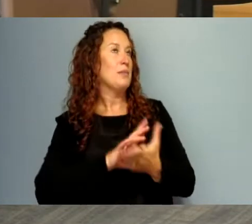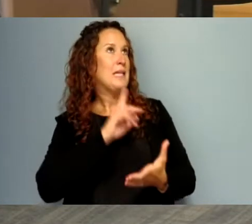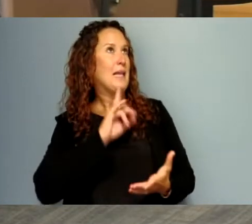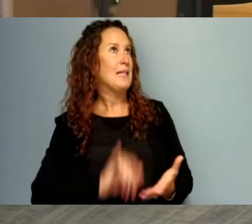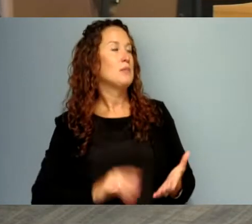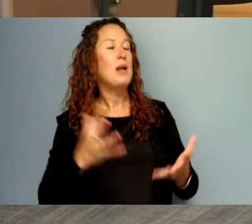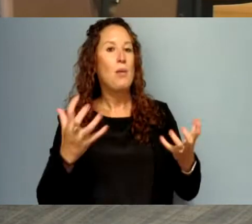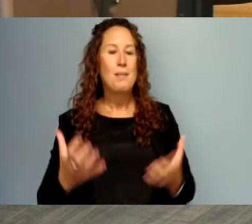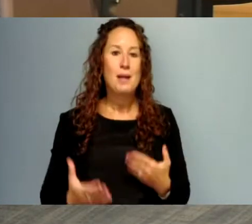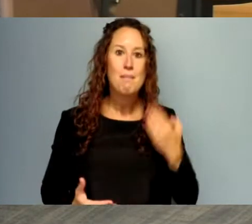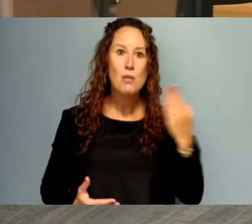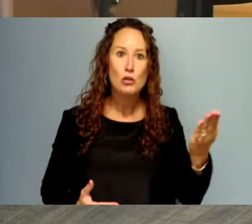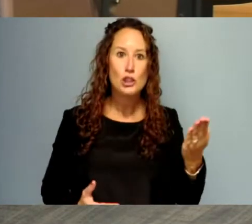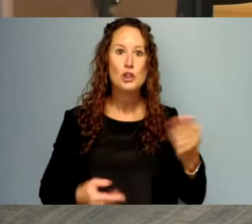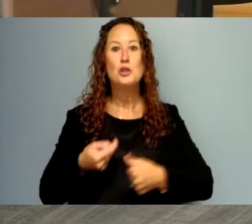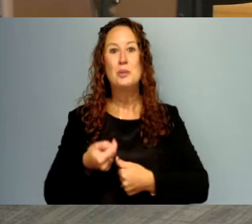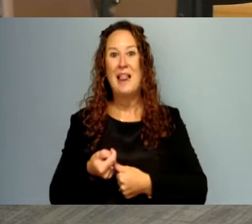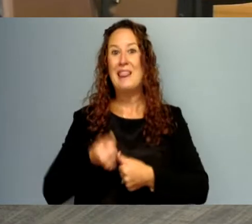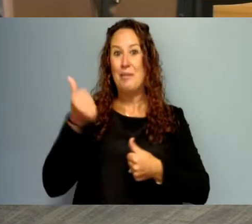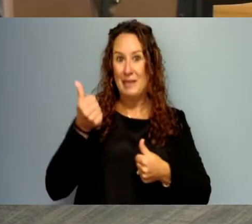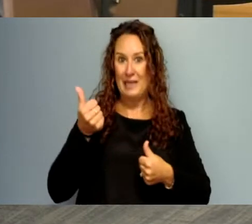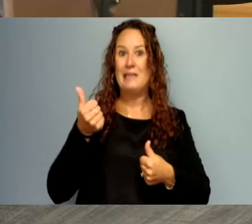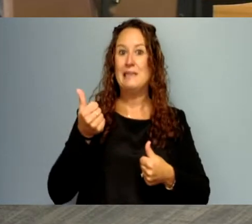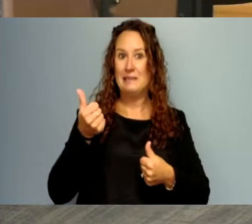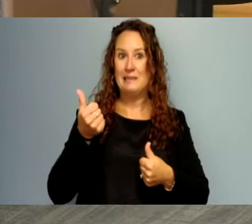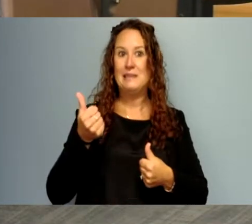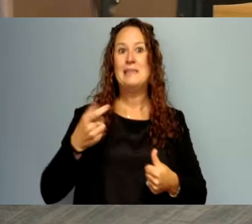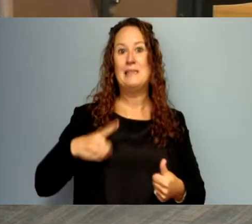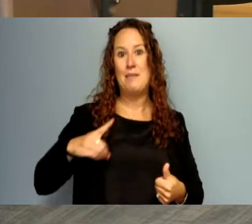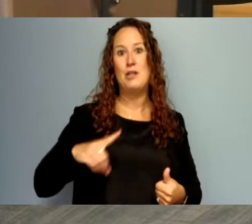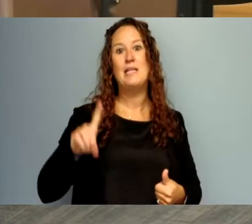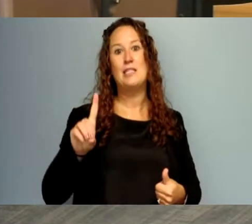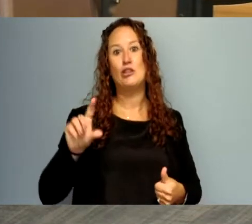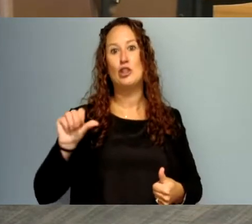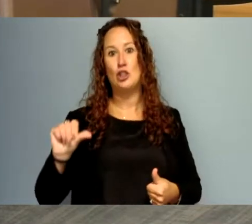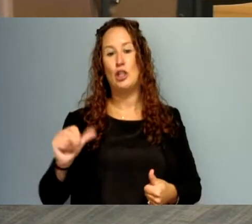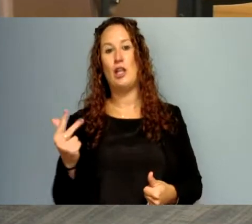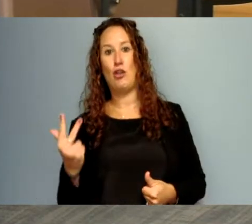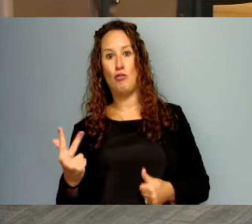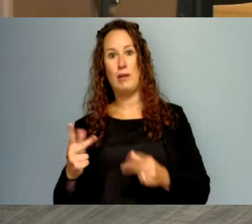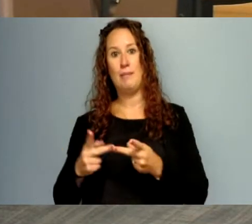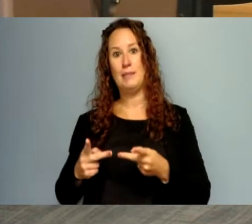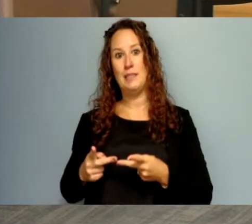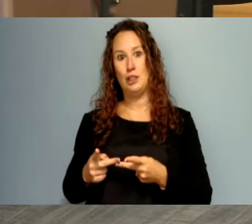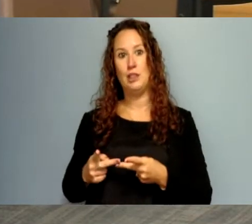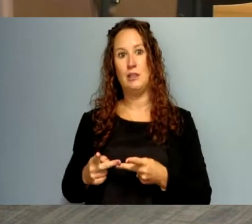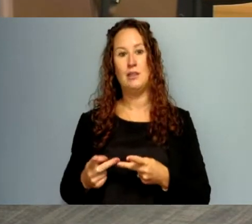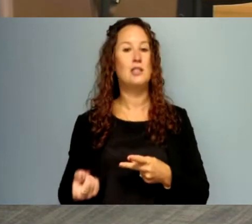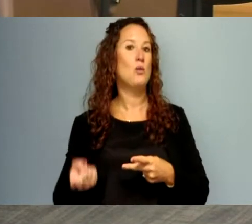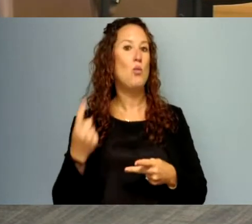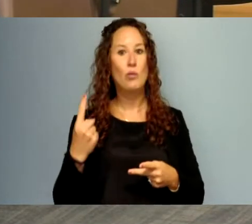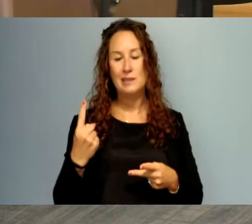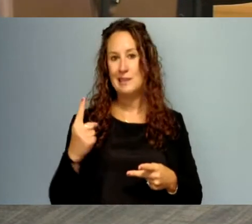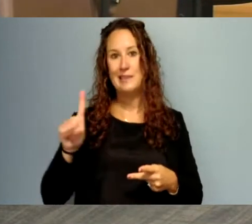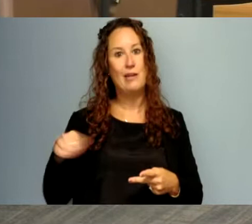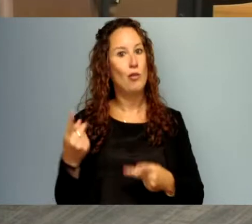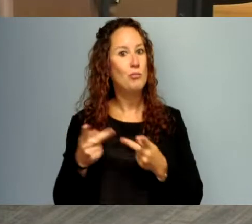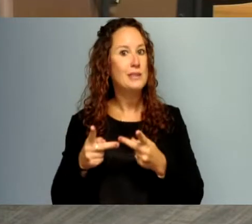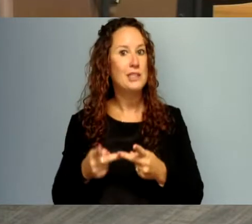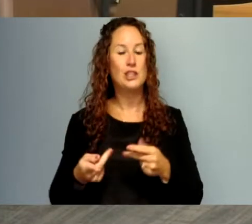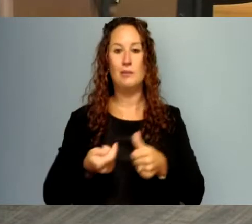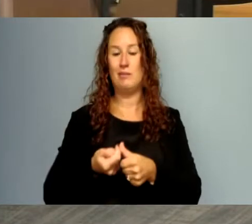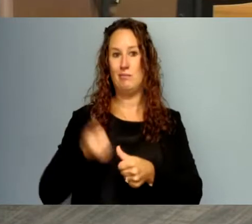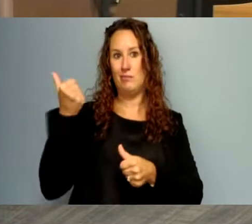make a motion to eliminate the Deputy District Attorney 3 position, this single Deputy District Attorney 3 position from my